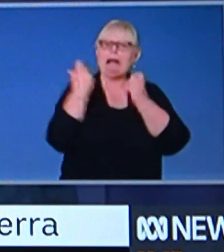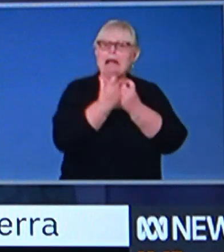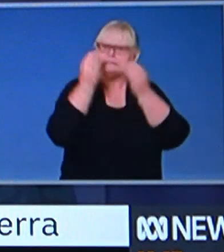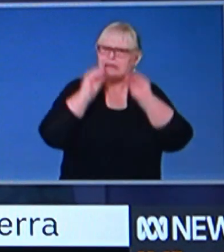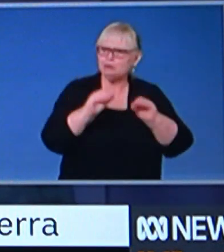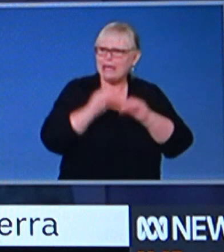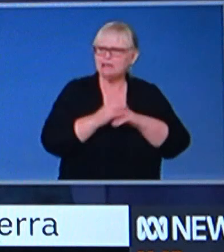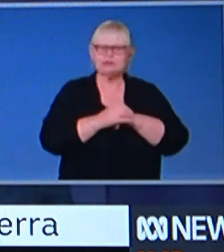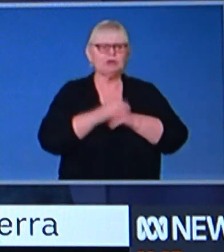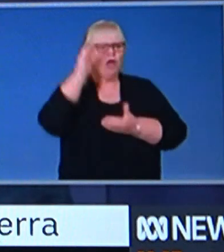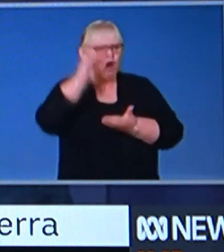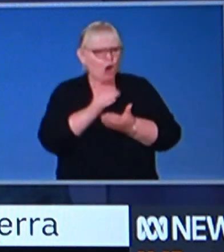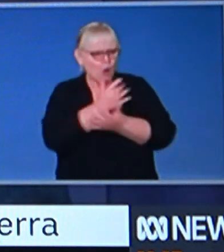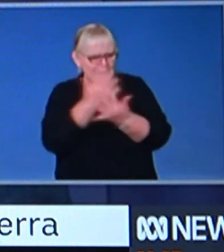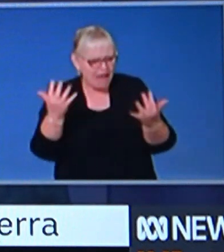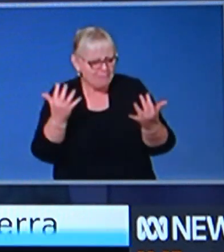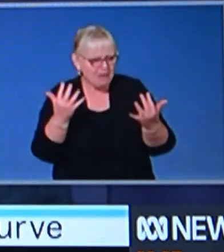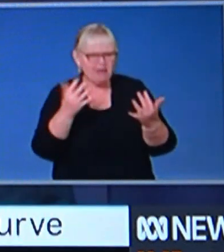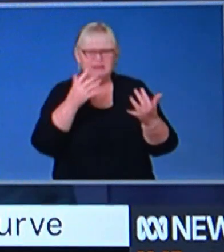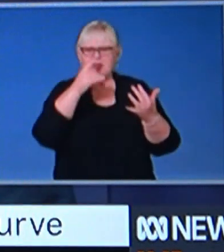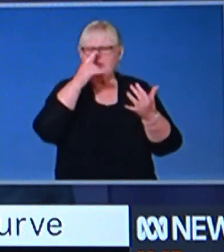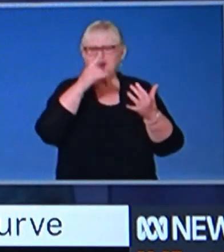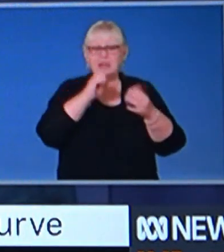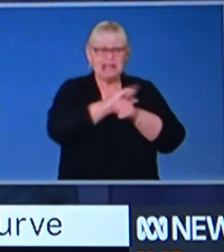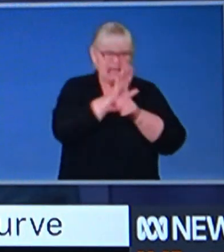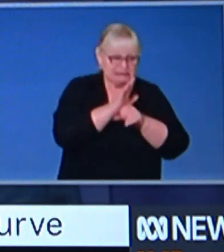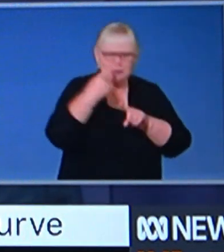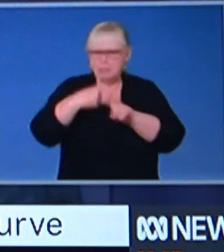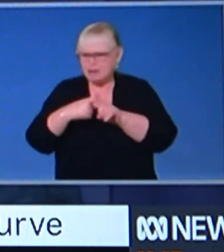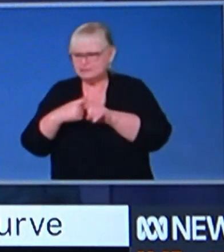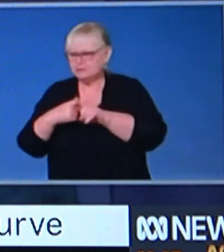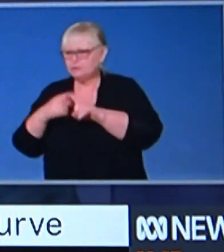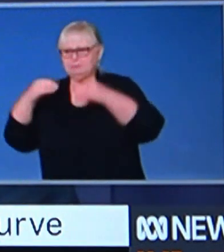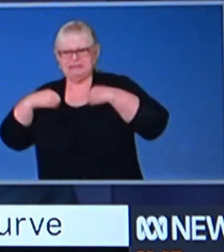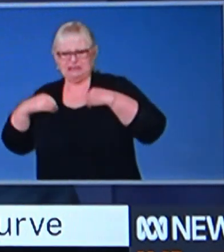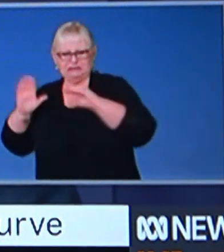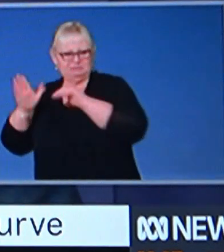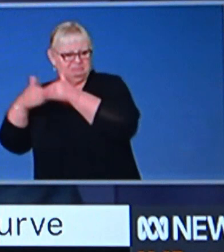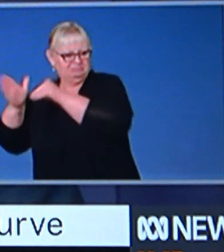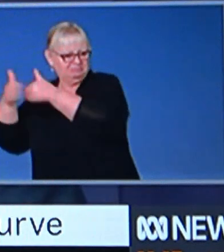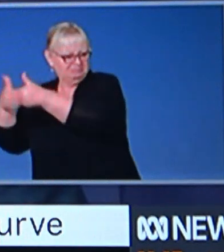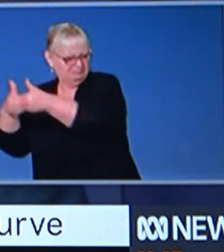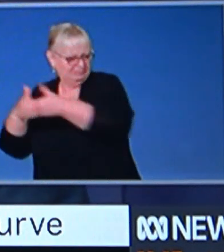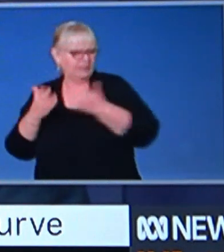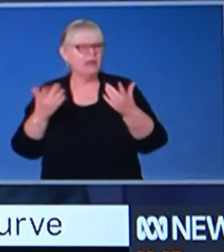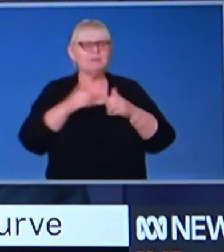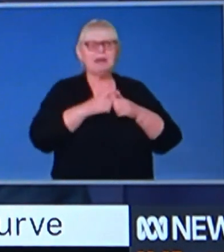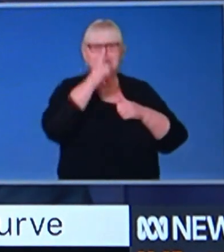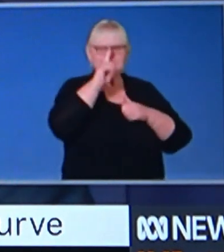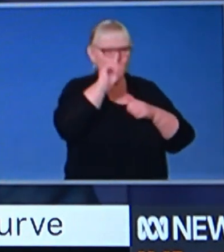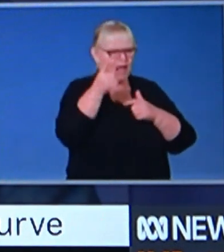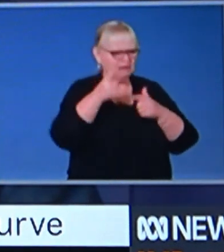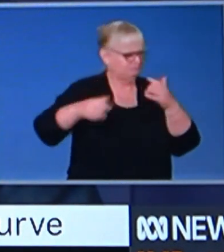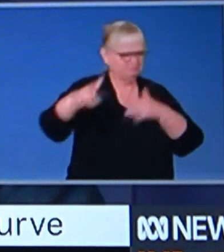of cases and businesses not being open, having a low number of cases and Australians not able to be going about